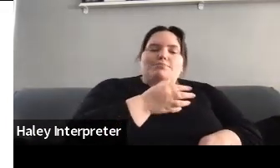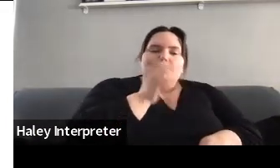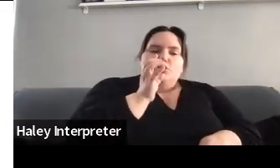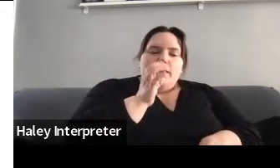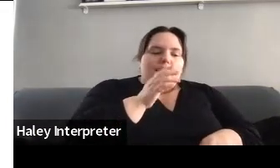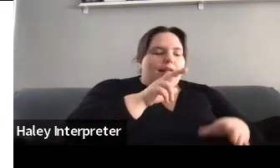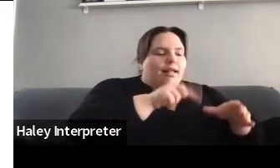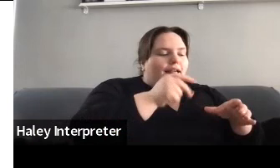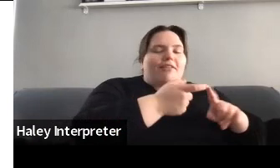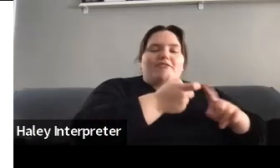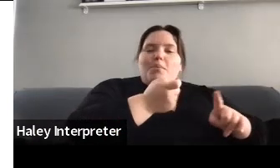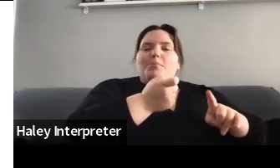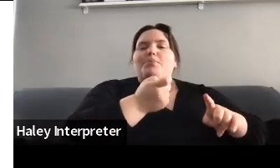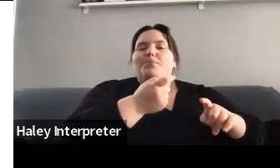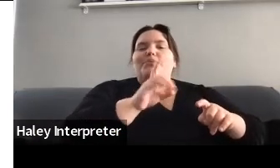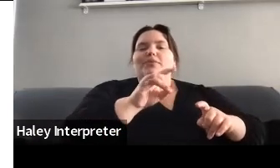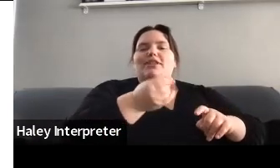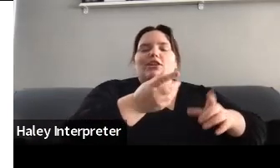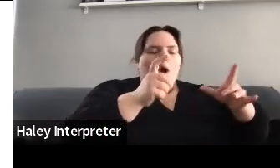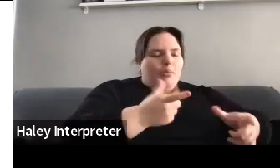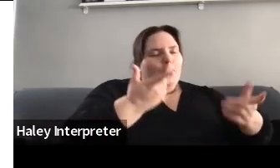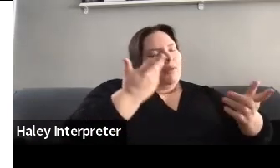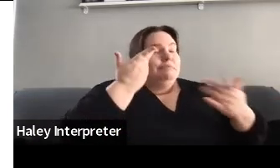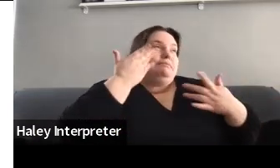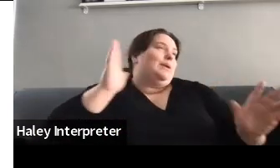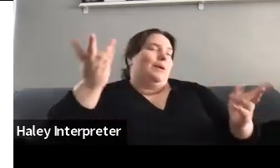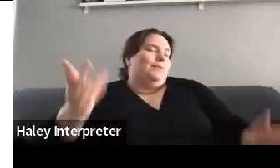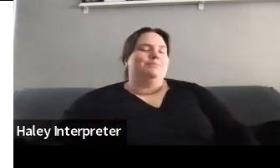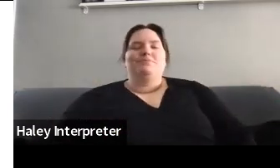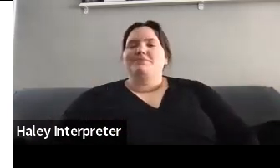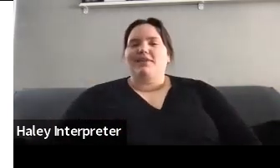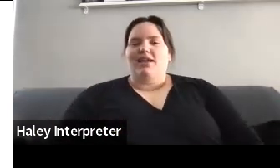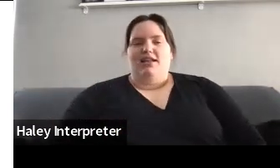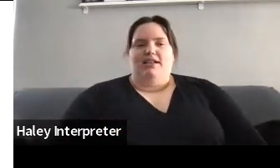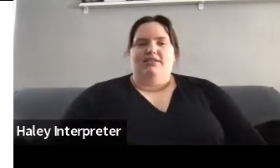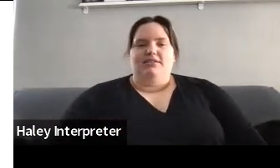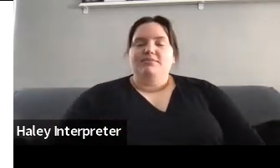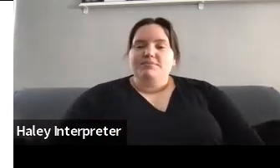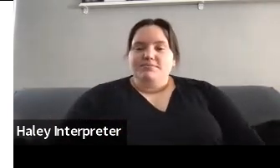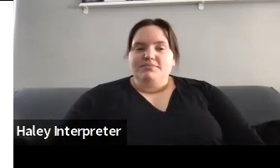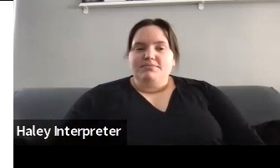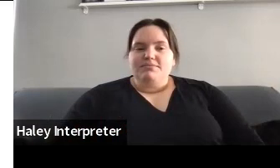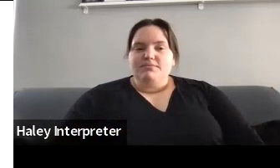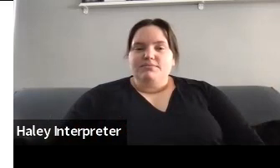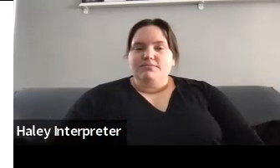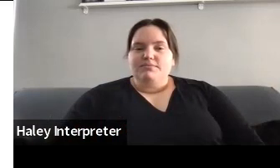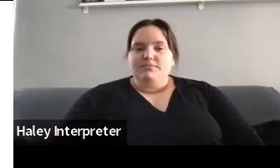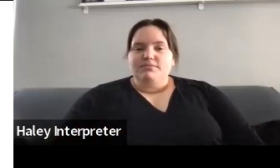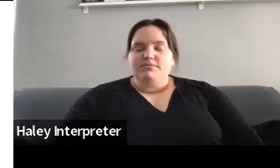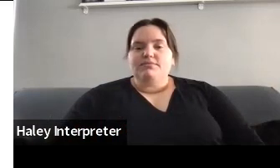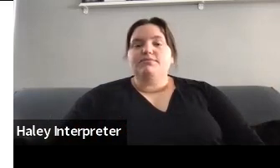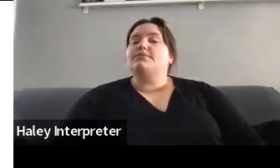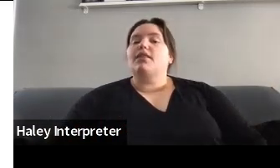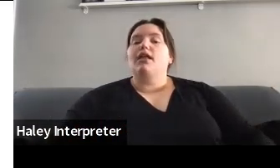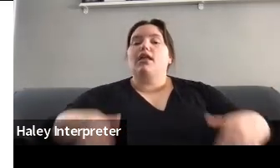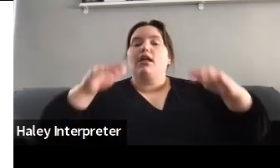know. Um, okay, going on to our probably one of the every pet